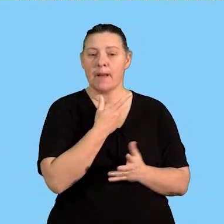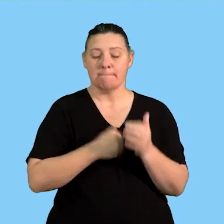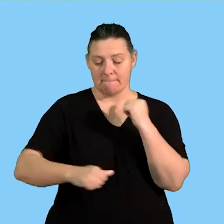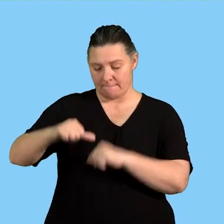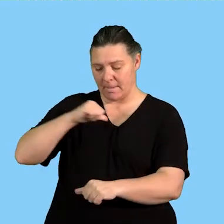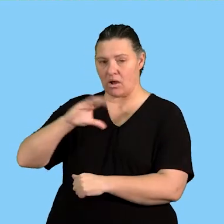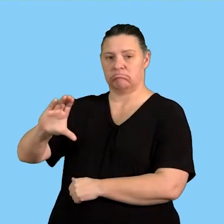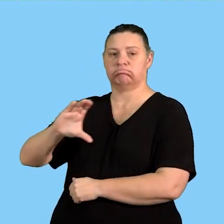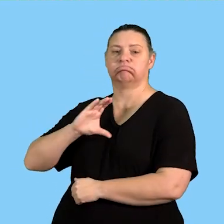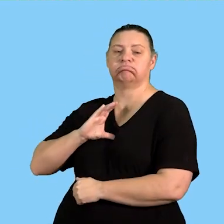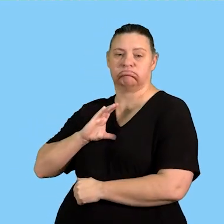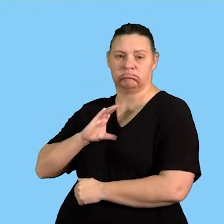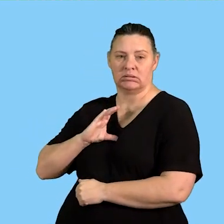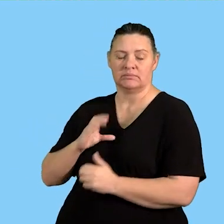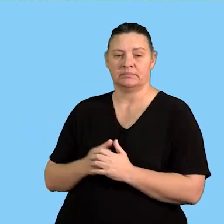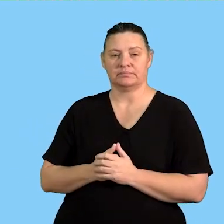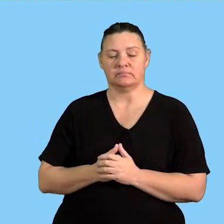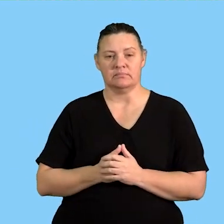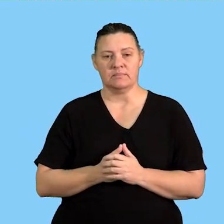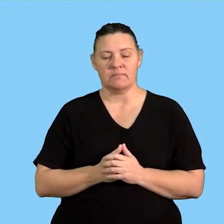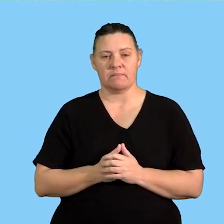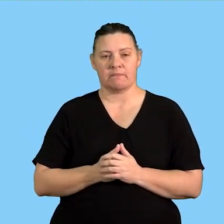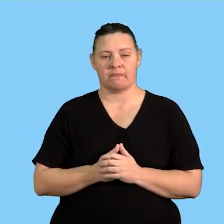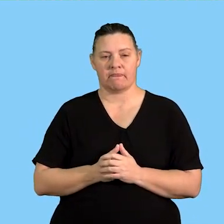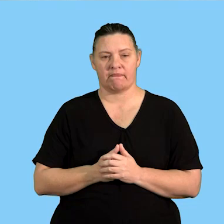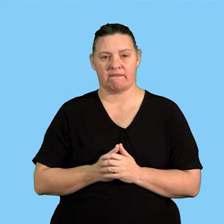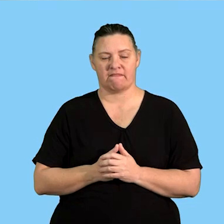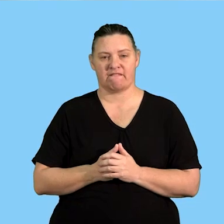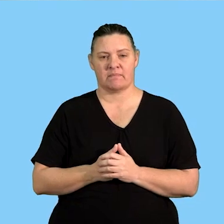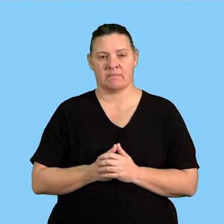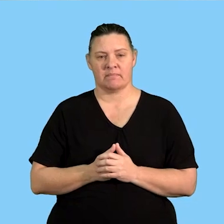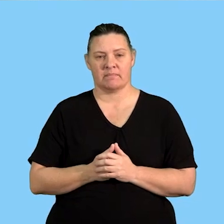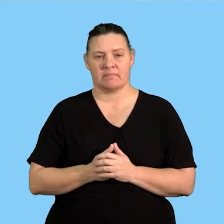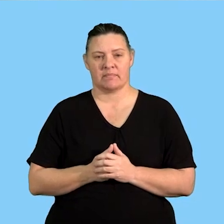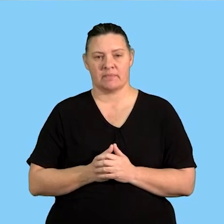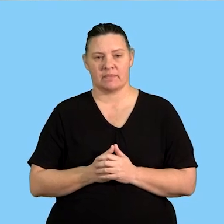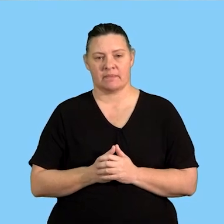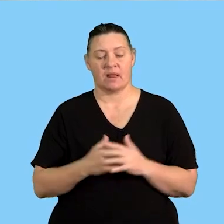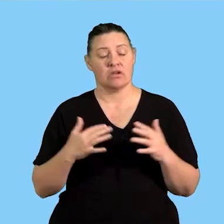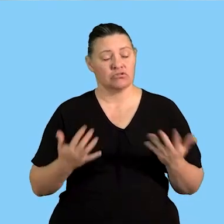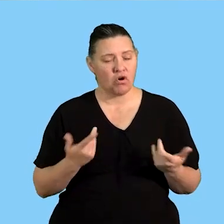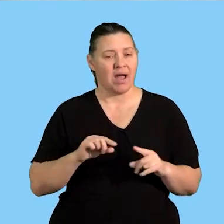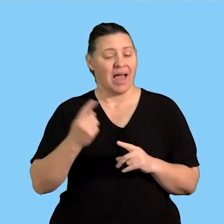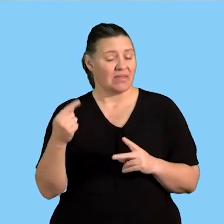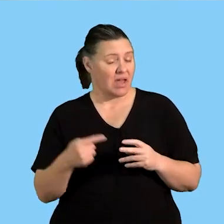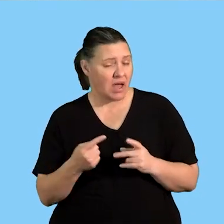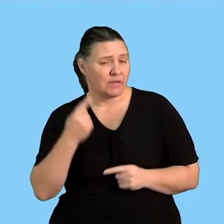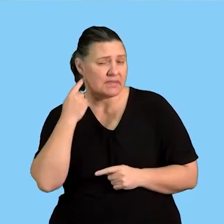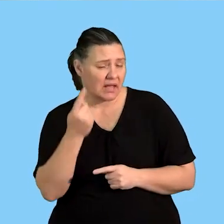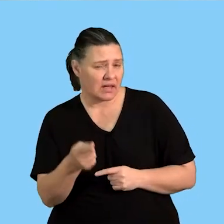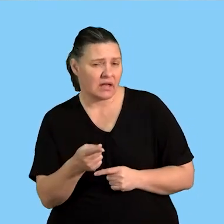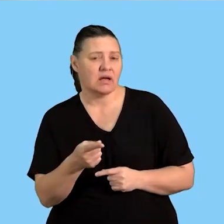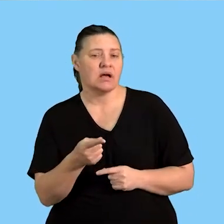potential for higher returns. We talked about that when we are addressing return on investment. Another aspect to consider now